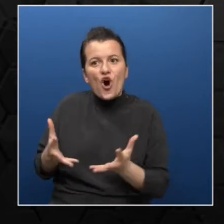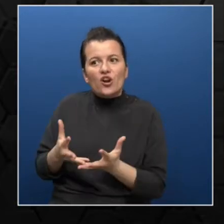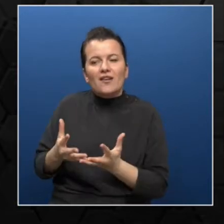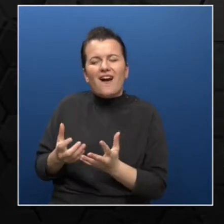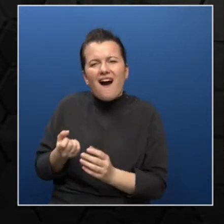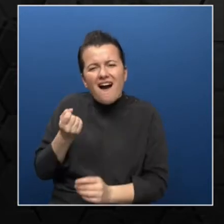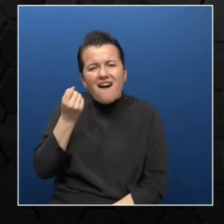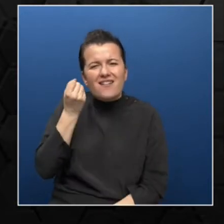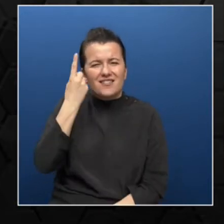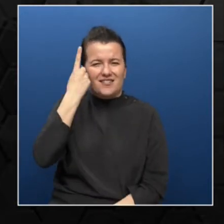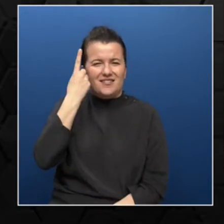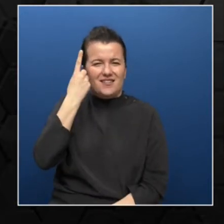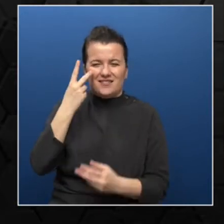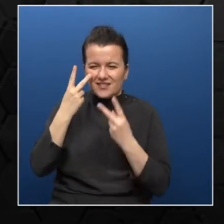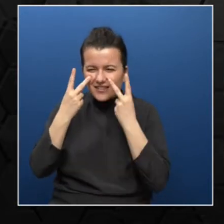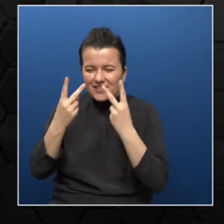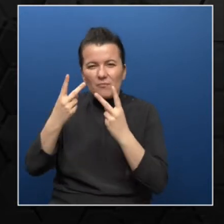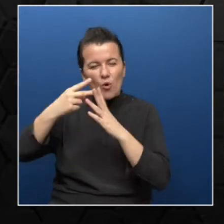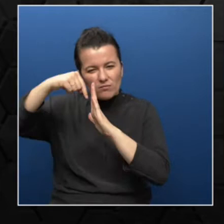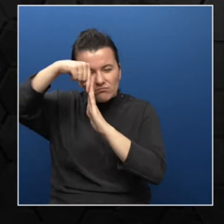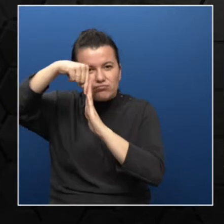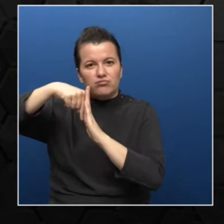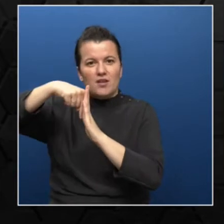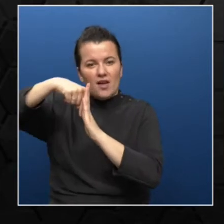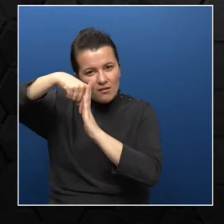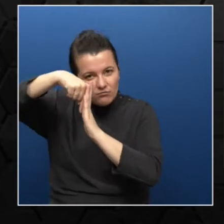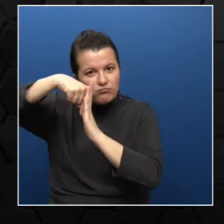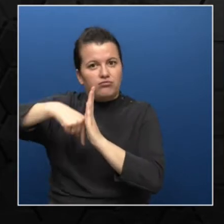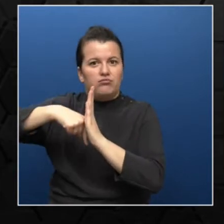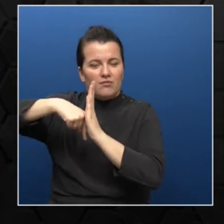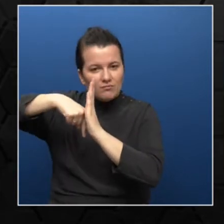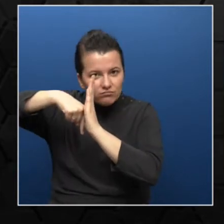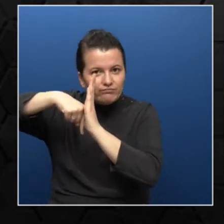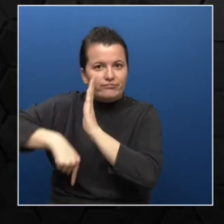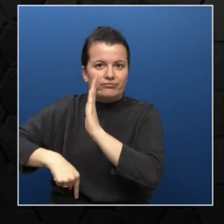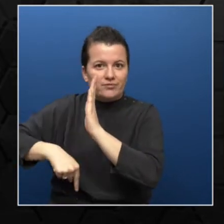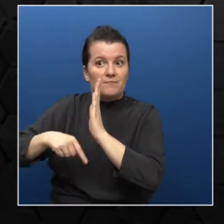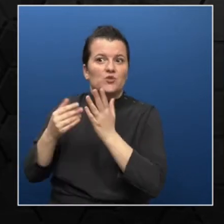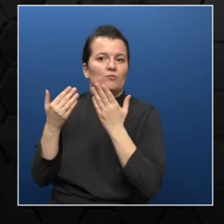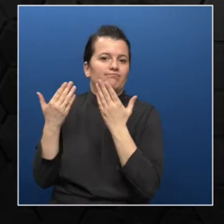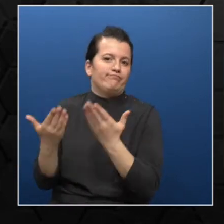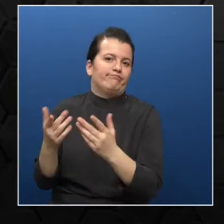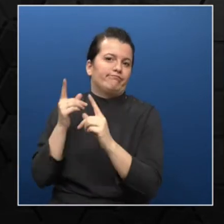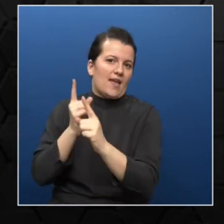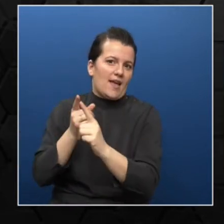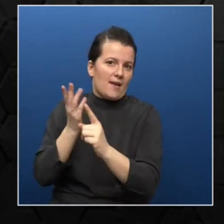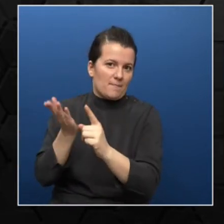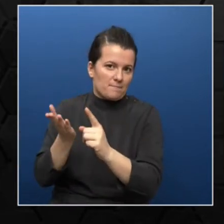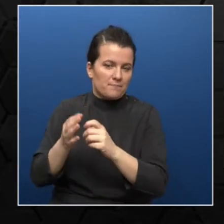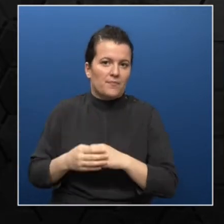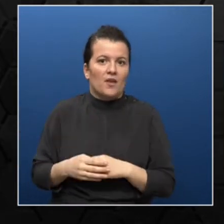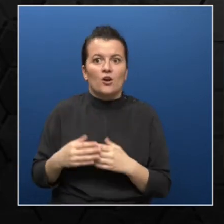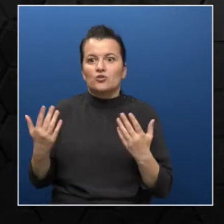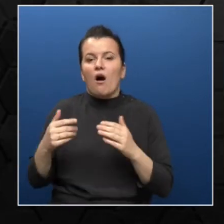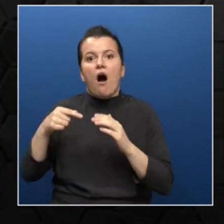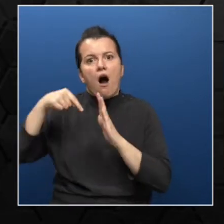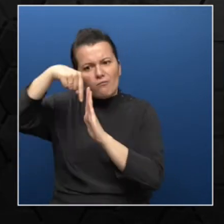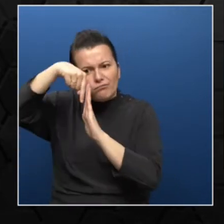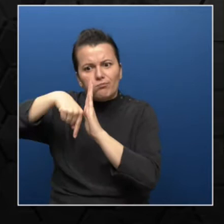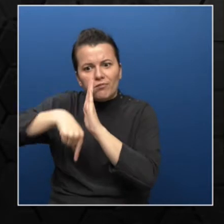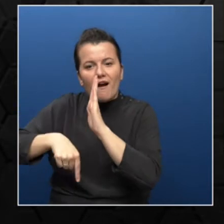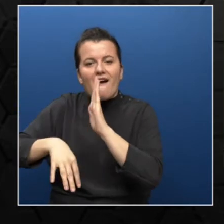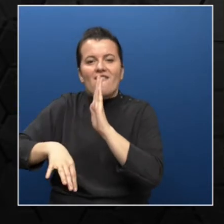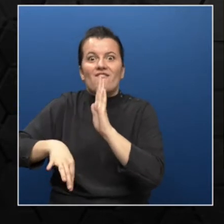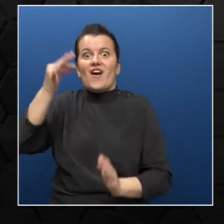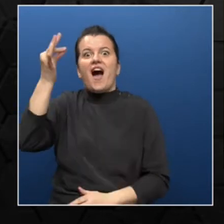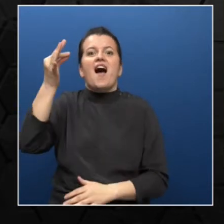and push the limits of our knowledge as humans. And that includes discovering new things.